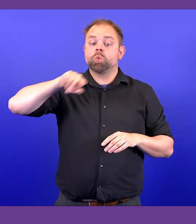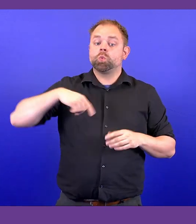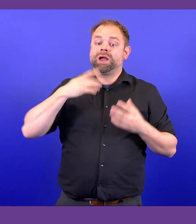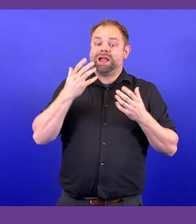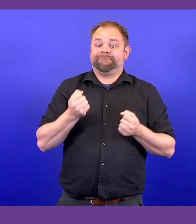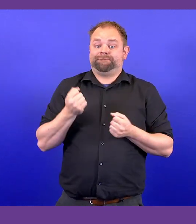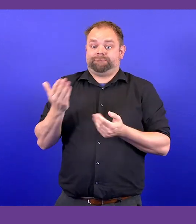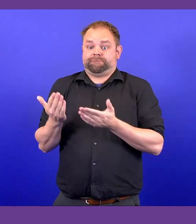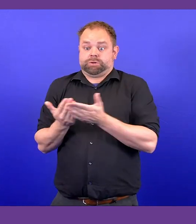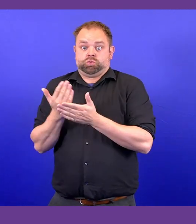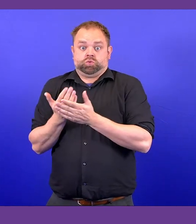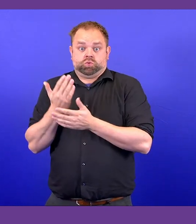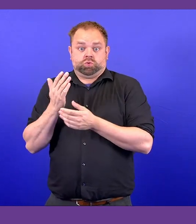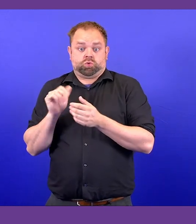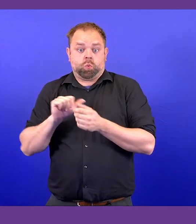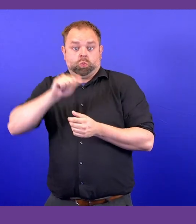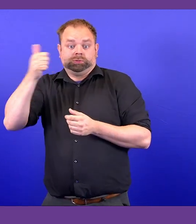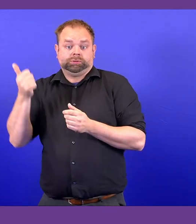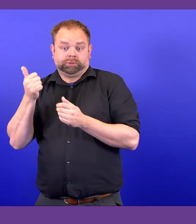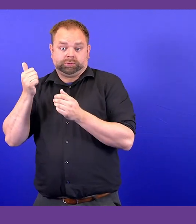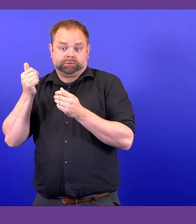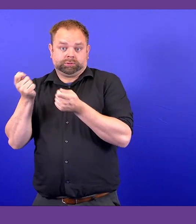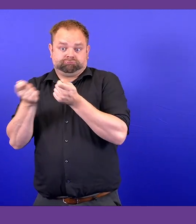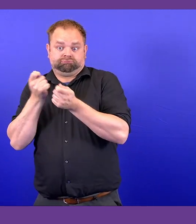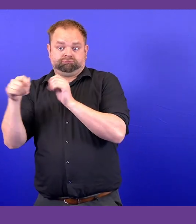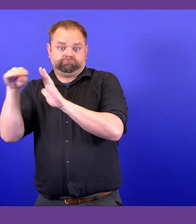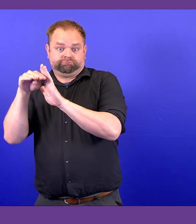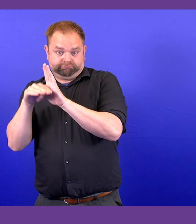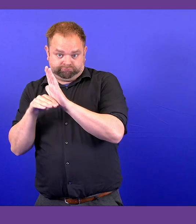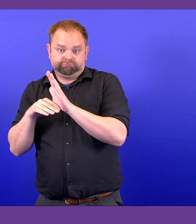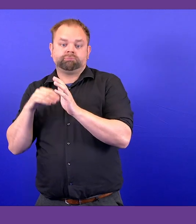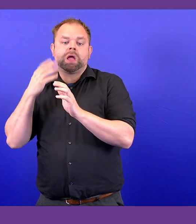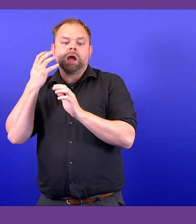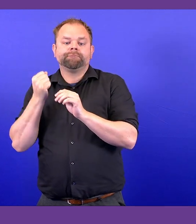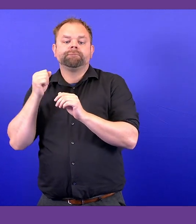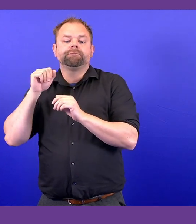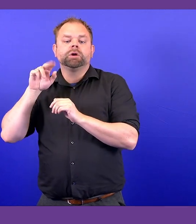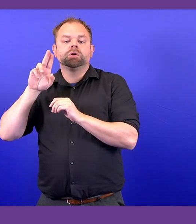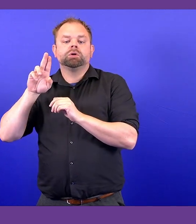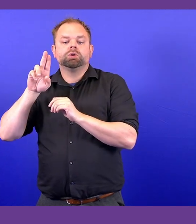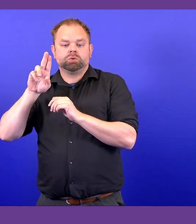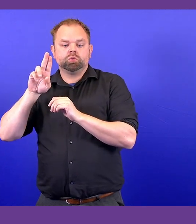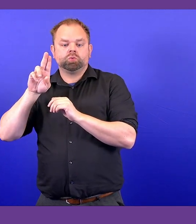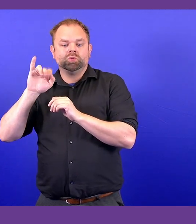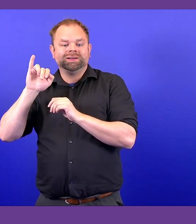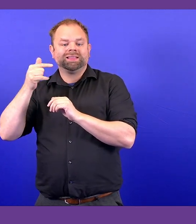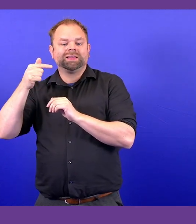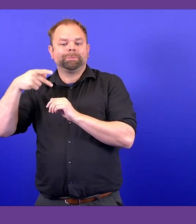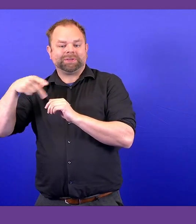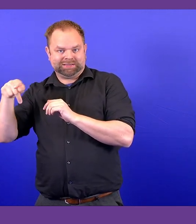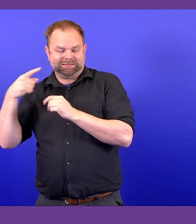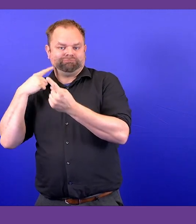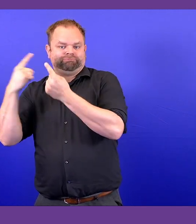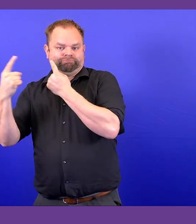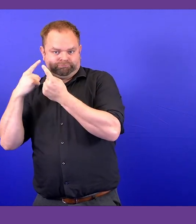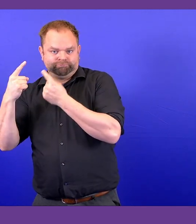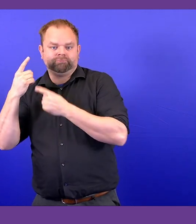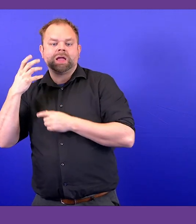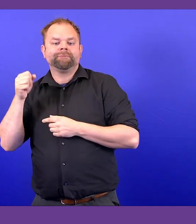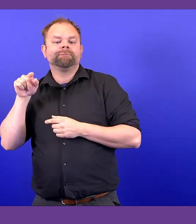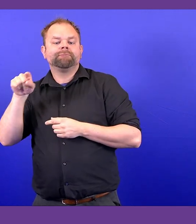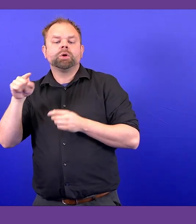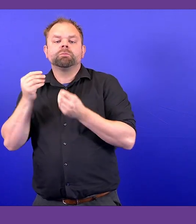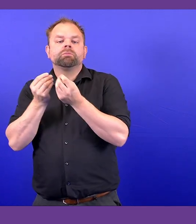operators, members, staff. So to raise their awareness on the specific needs of passengers with reduced mobility. So this is a